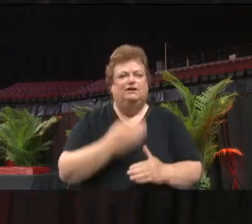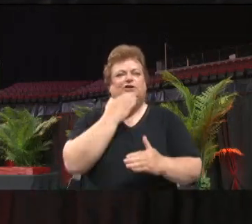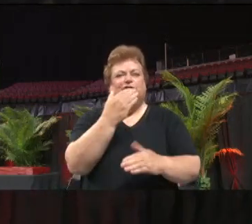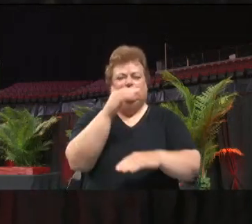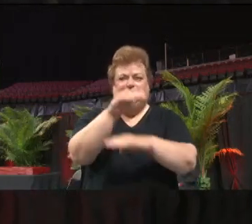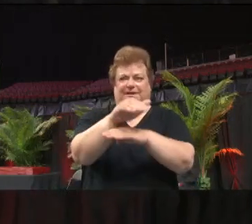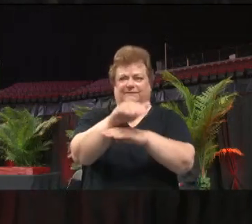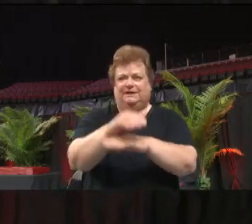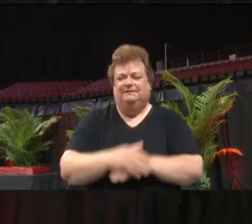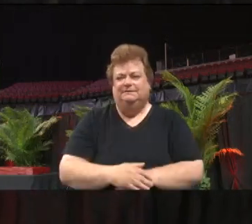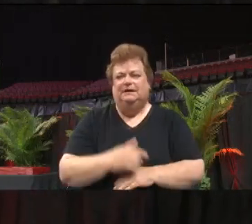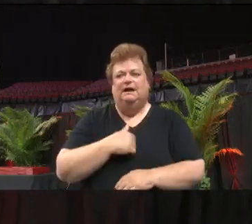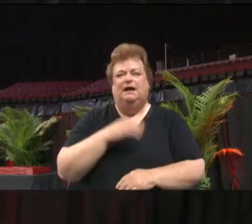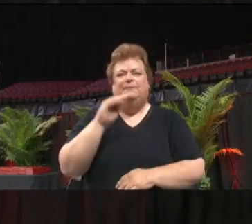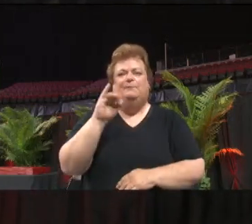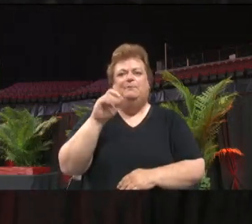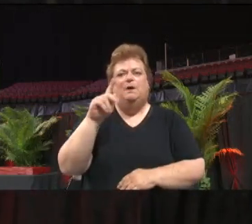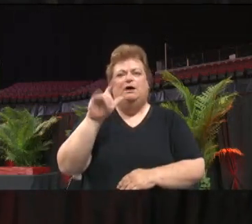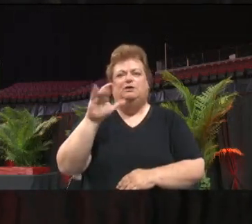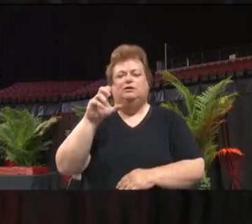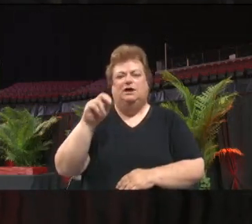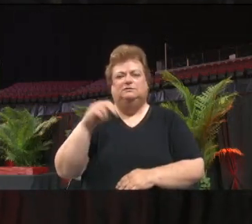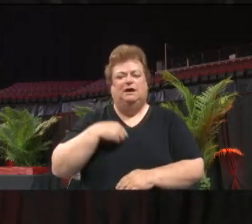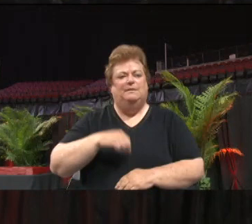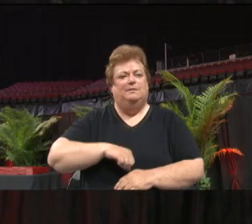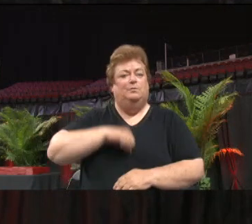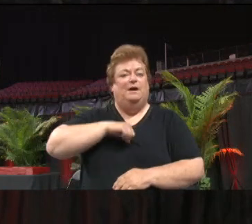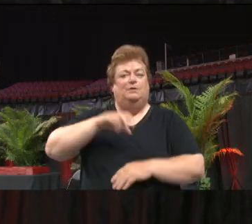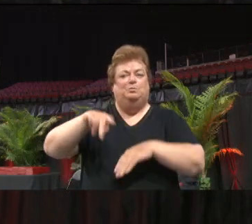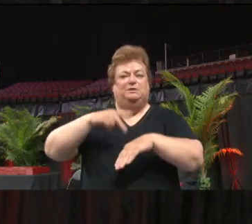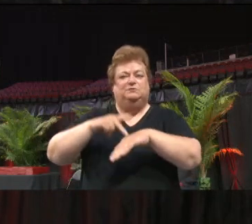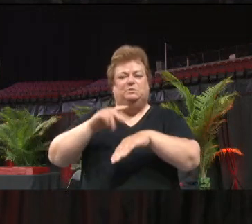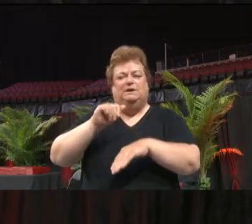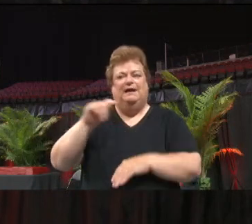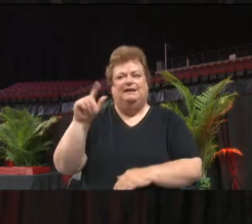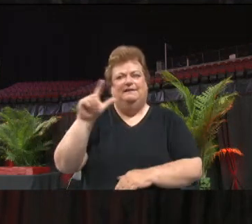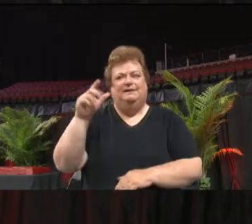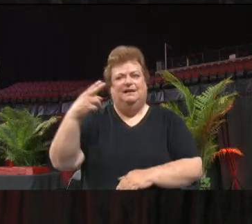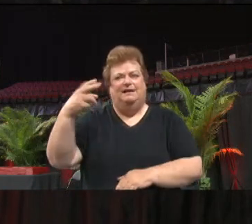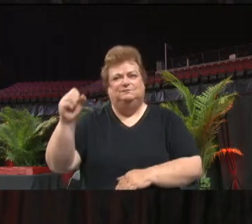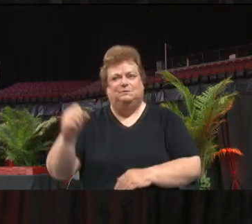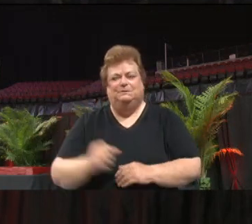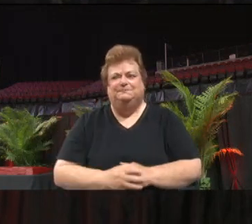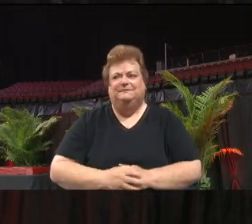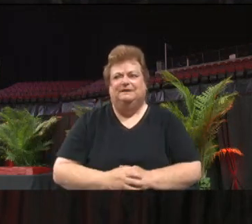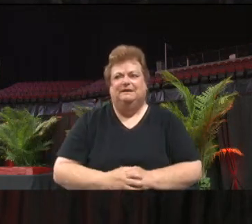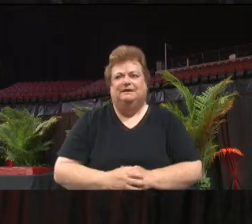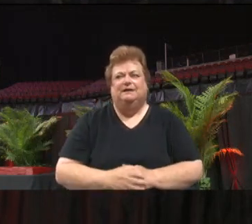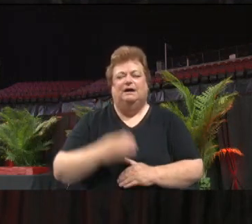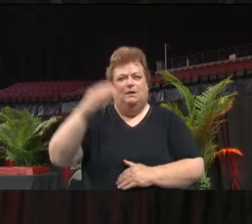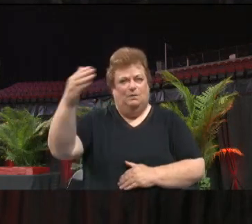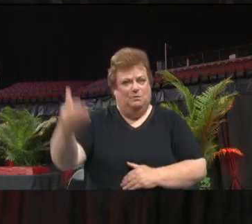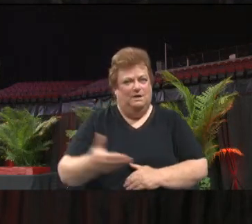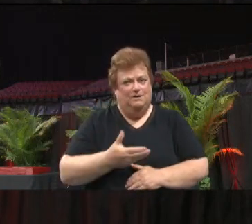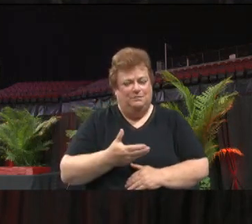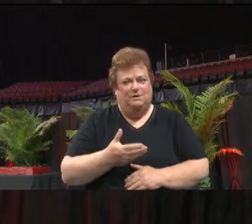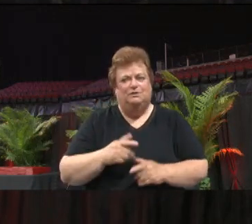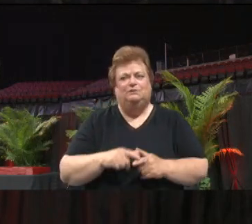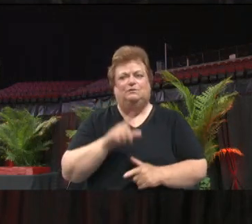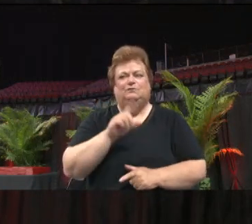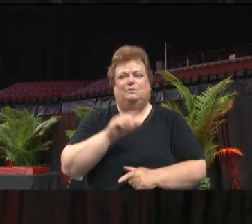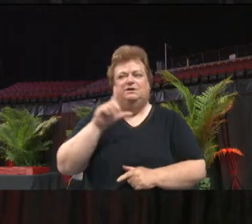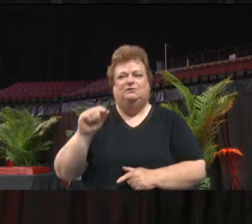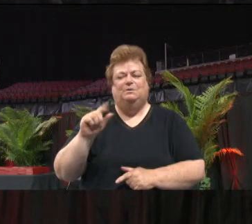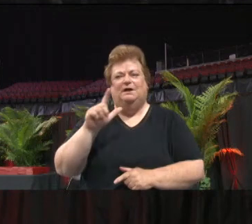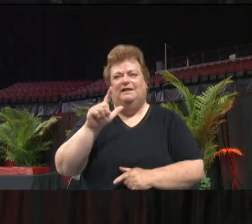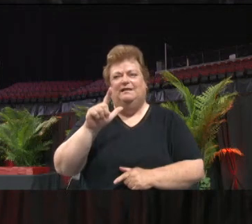evening. I'm Mark Larson. I'm the proud principal at Lincoln High School. I welcome you to the 2020